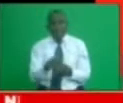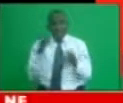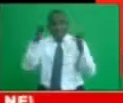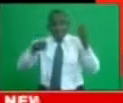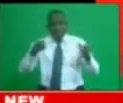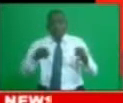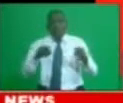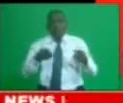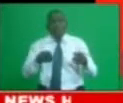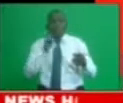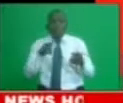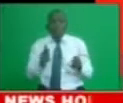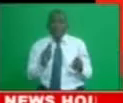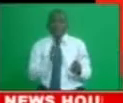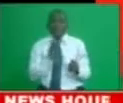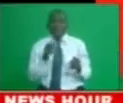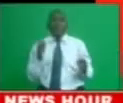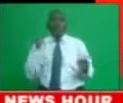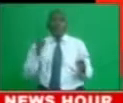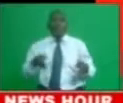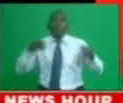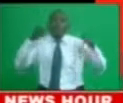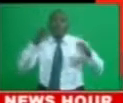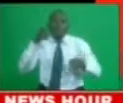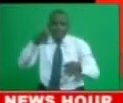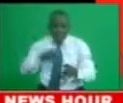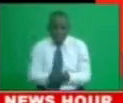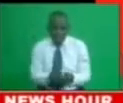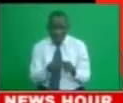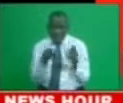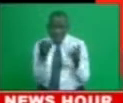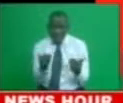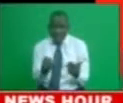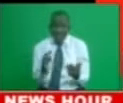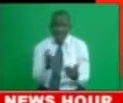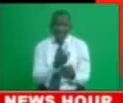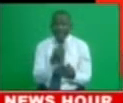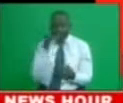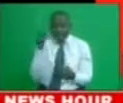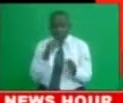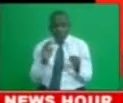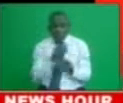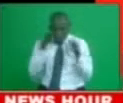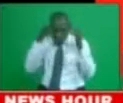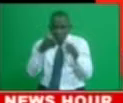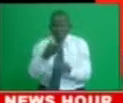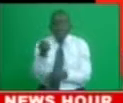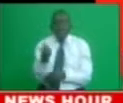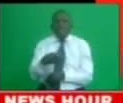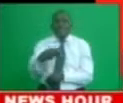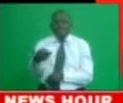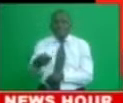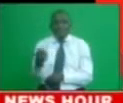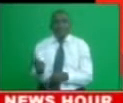option available to us, we will postpone it. But for now, we see that good reason